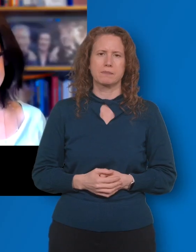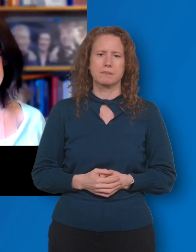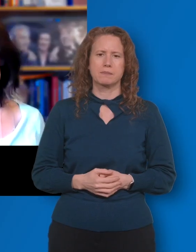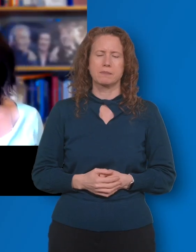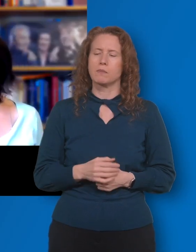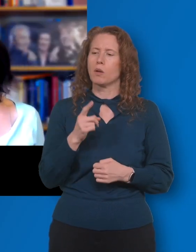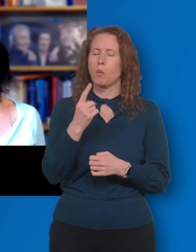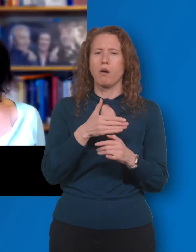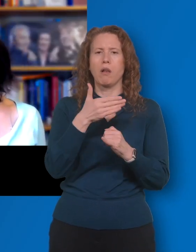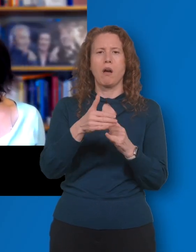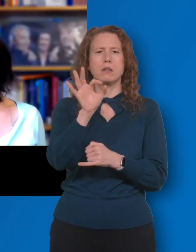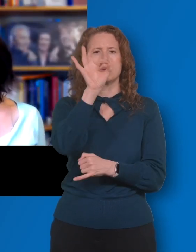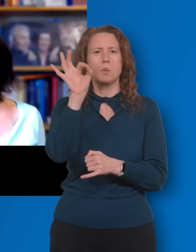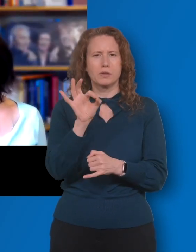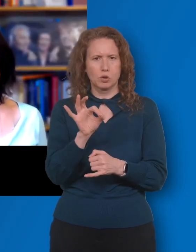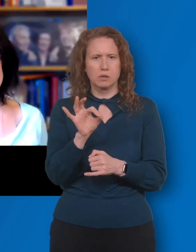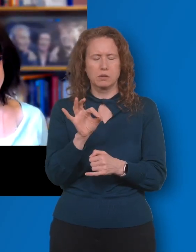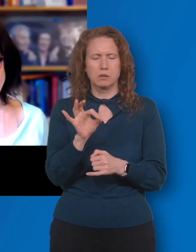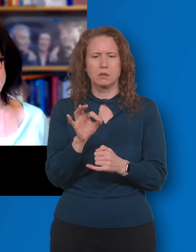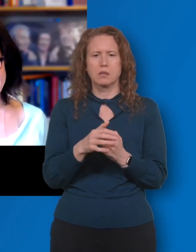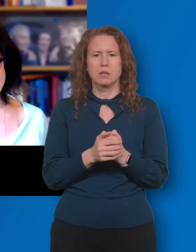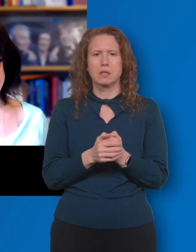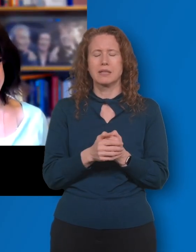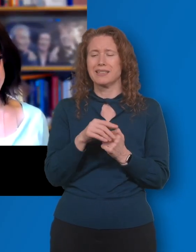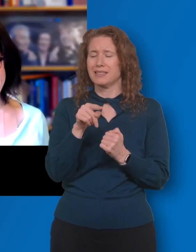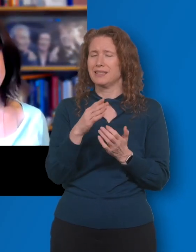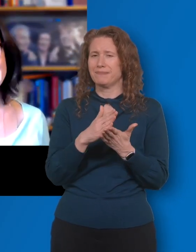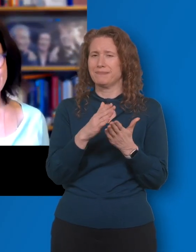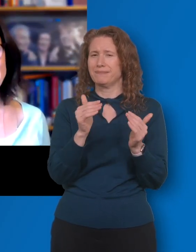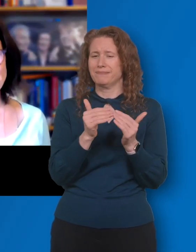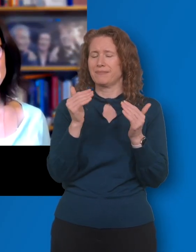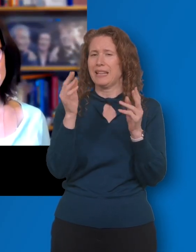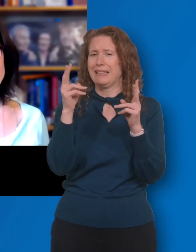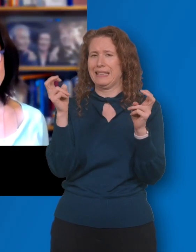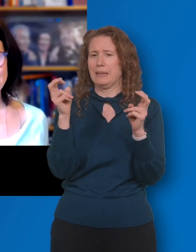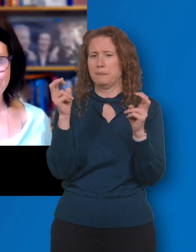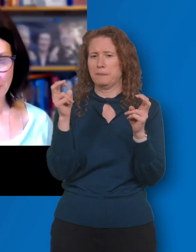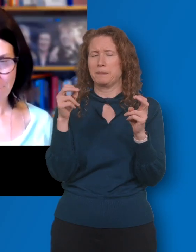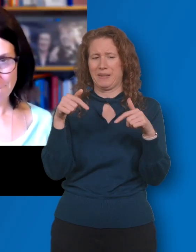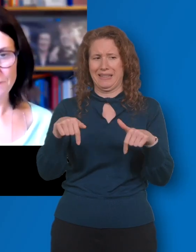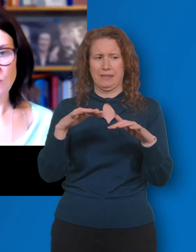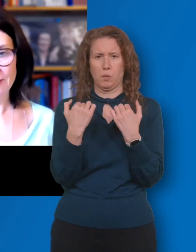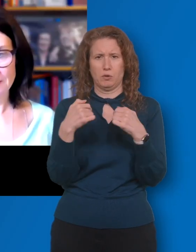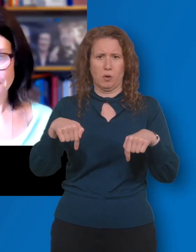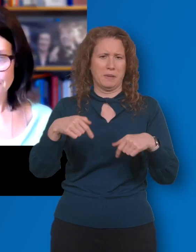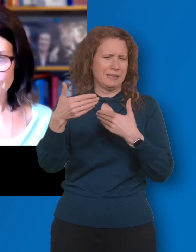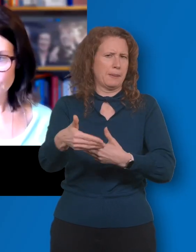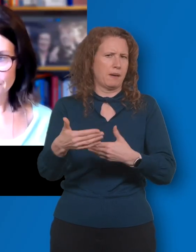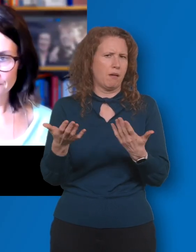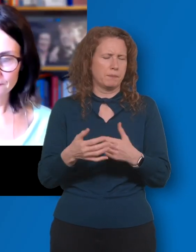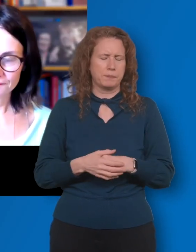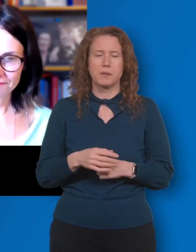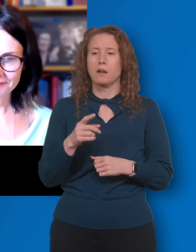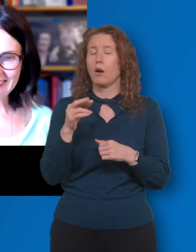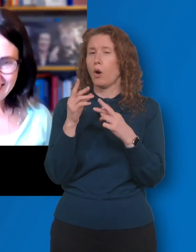question, and because it's very much on the theme of the actual this particular webinar, hopefully we can just